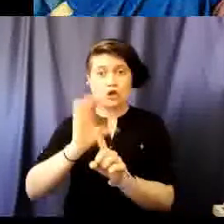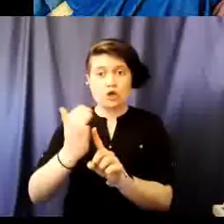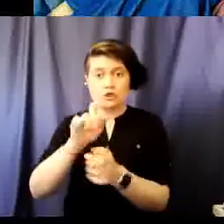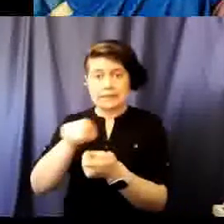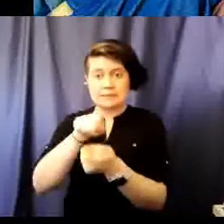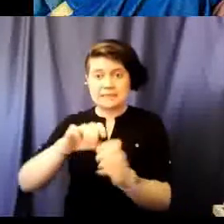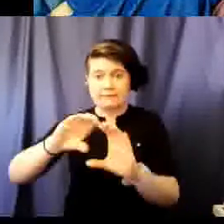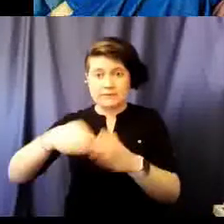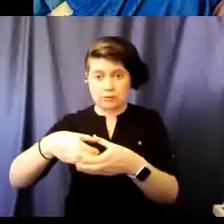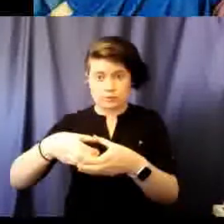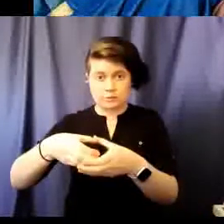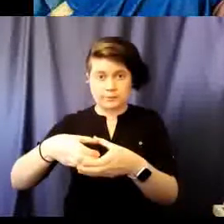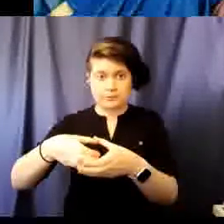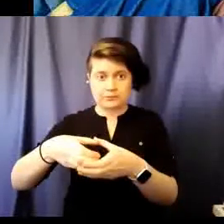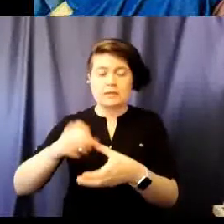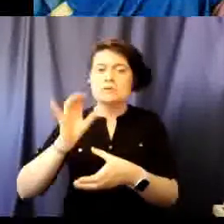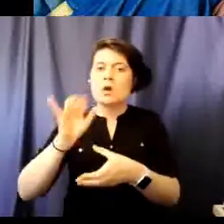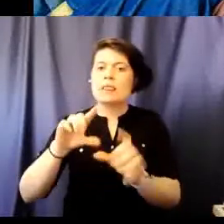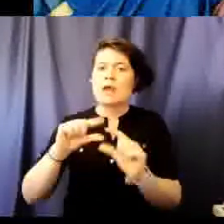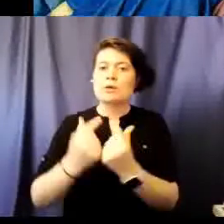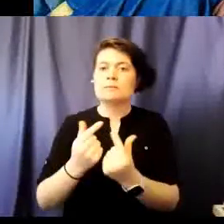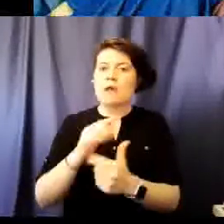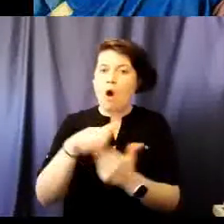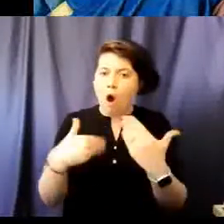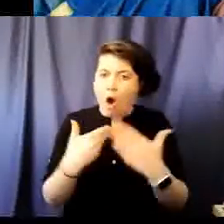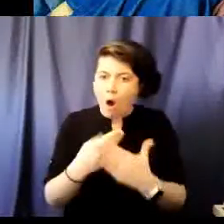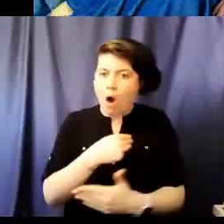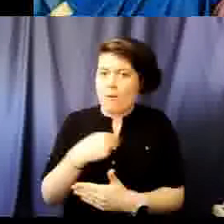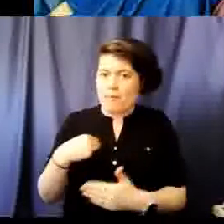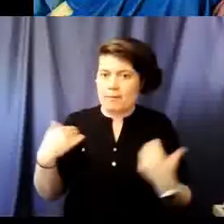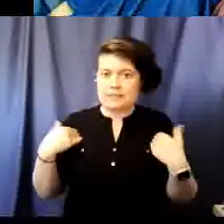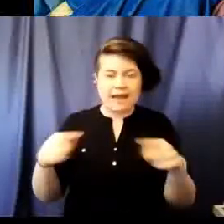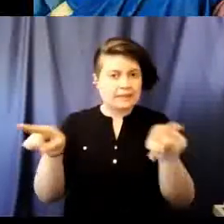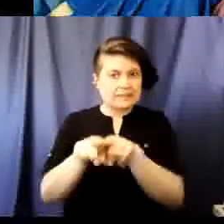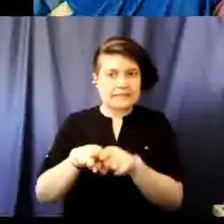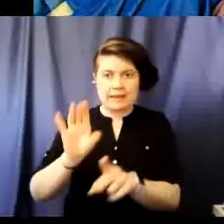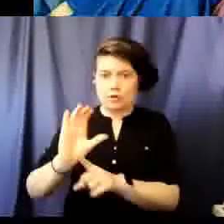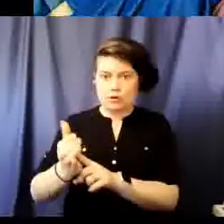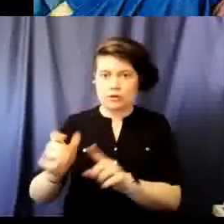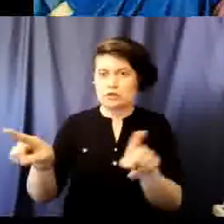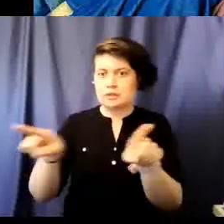And these are groups in which all the members of the group share the same culture or identity.